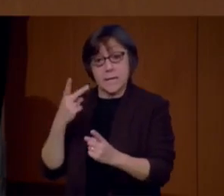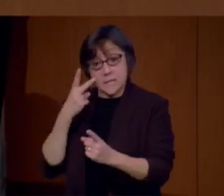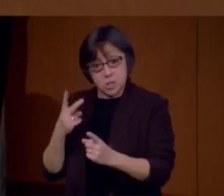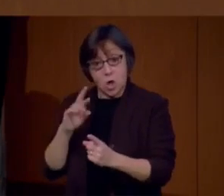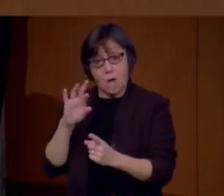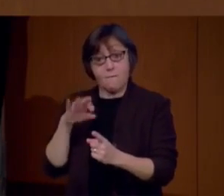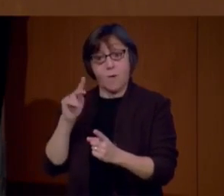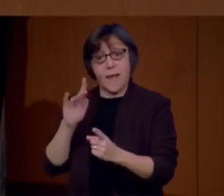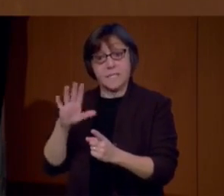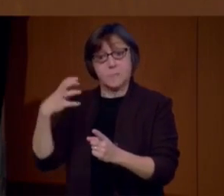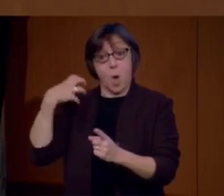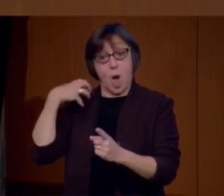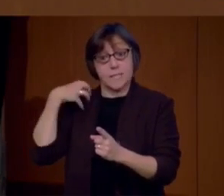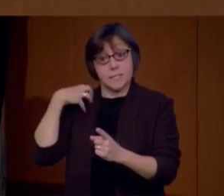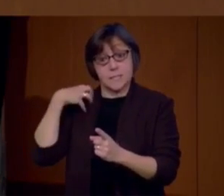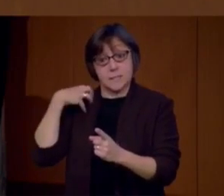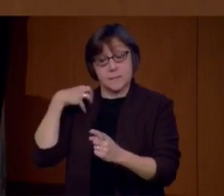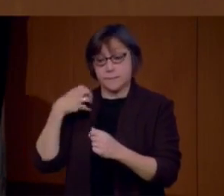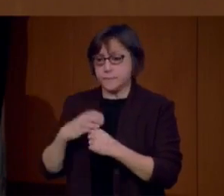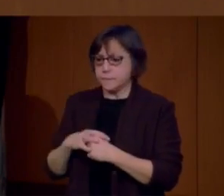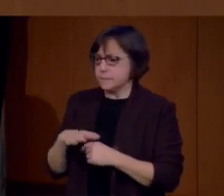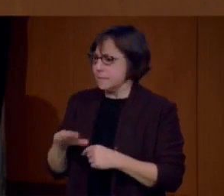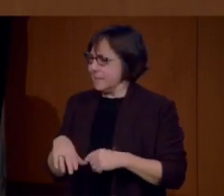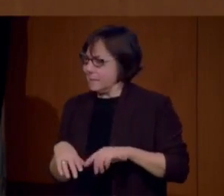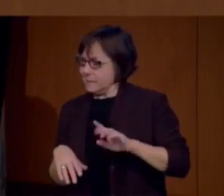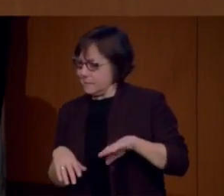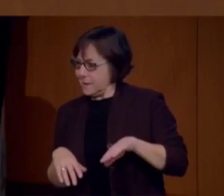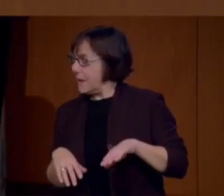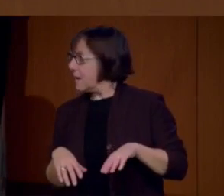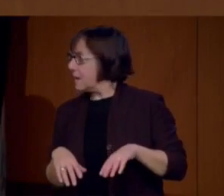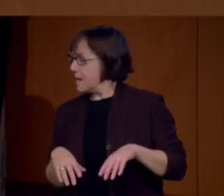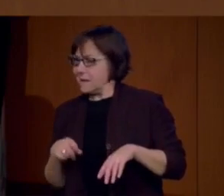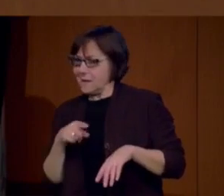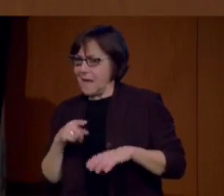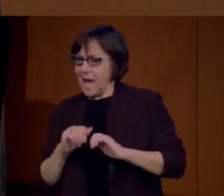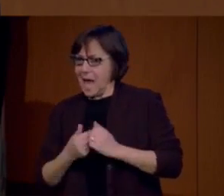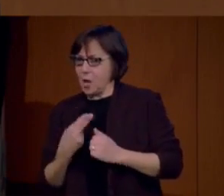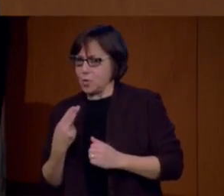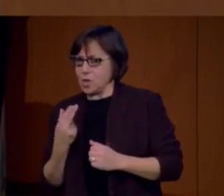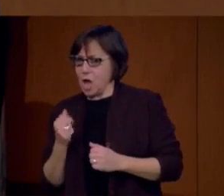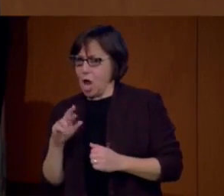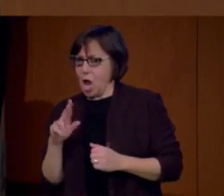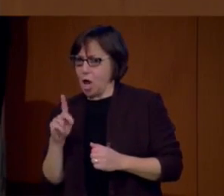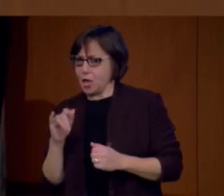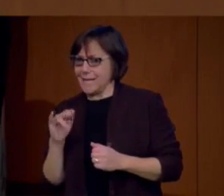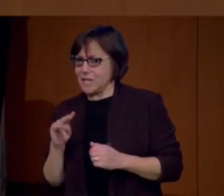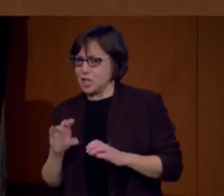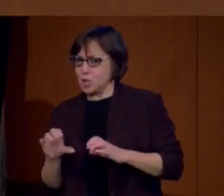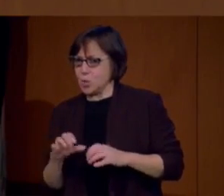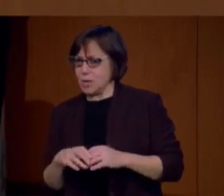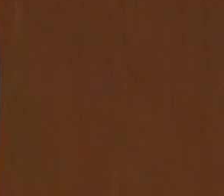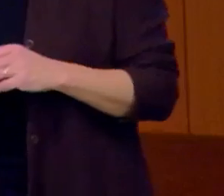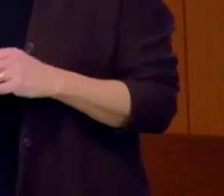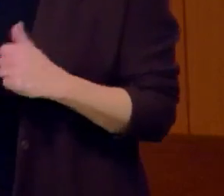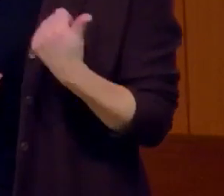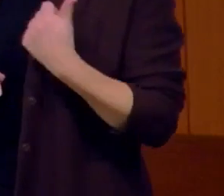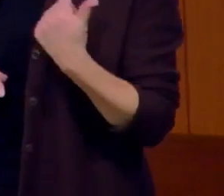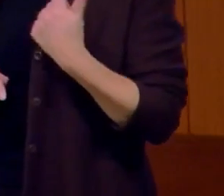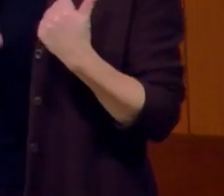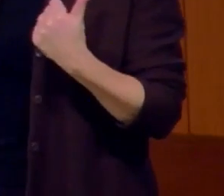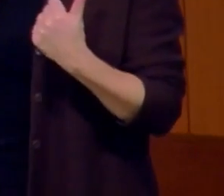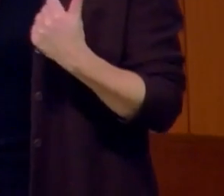foreman, his boss. And he asked him, well, how's that Harkin doing? The foreman said, oh, this guy's